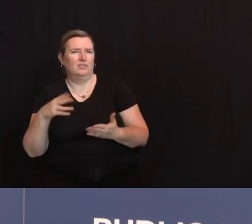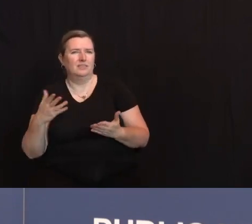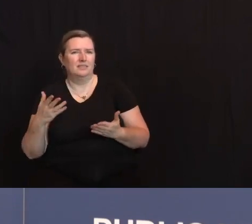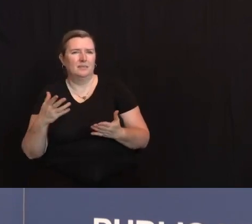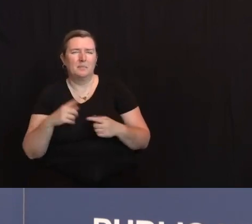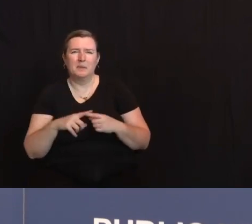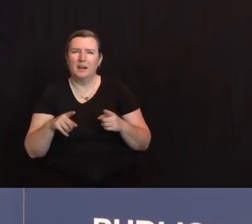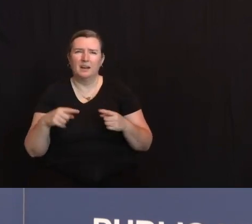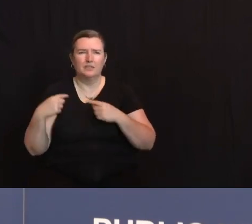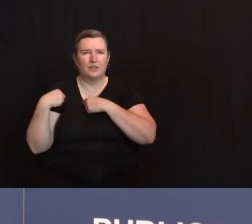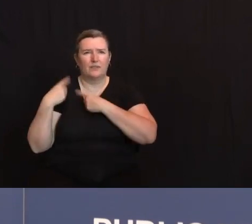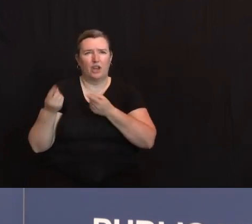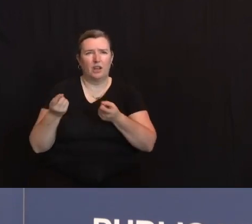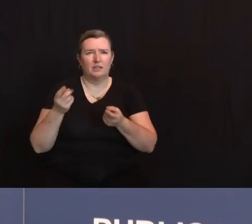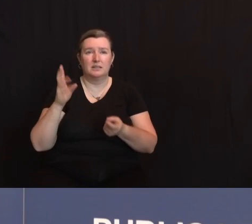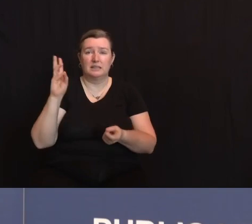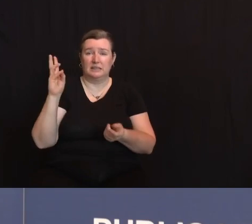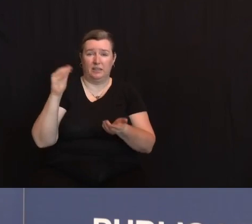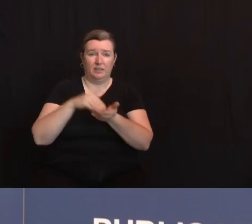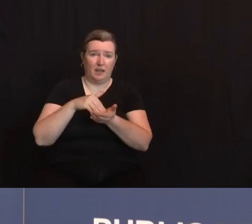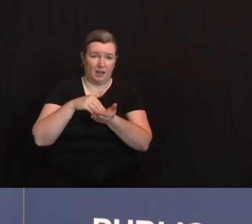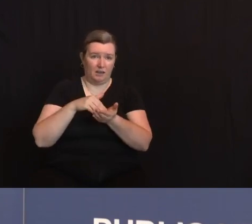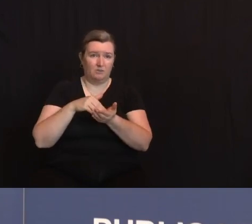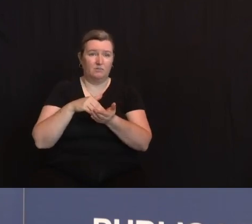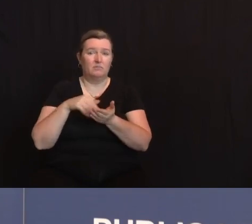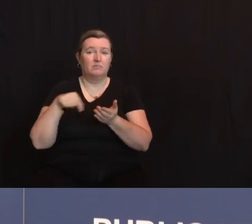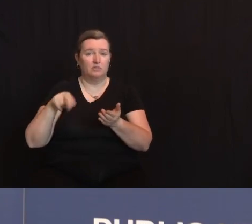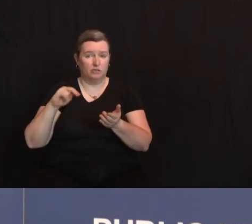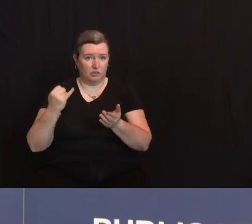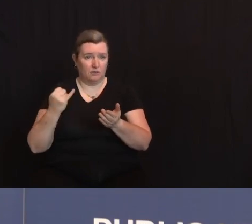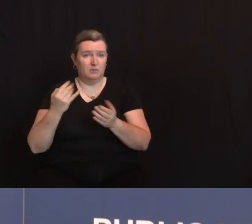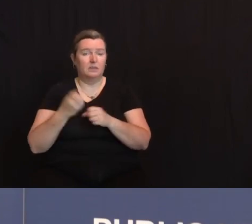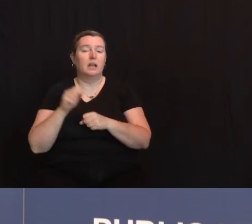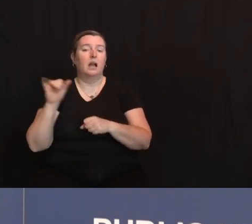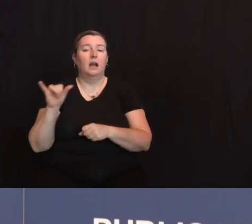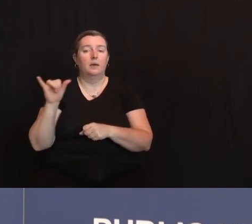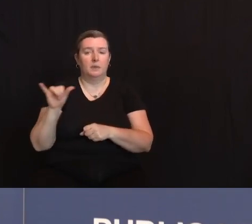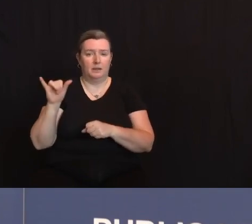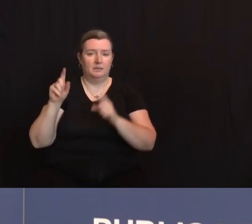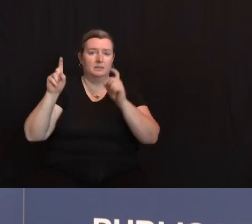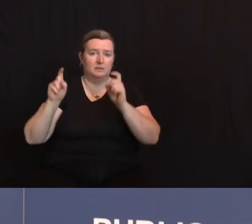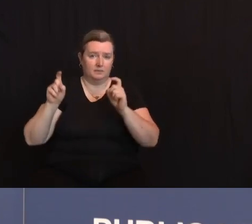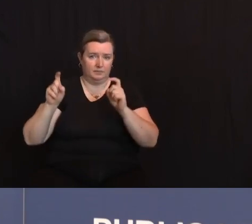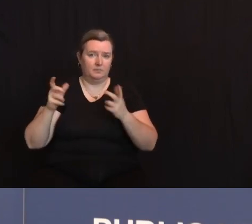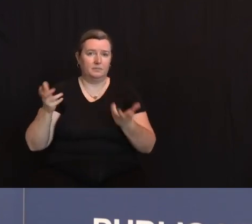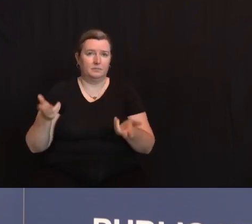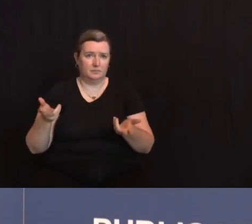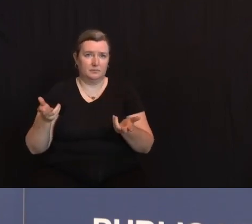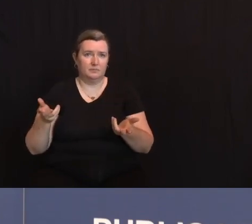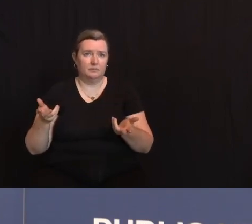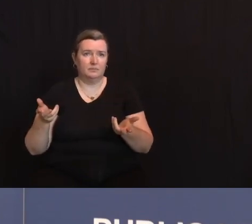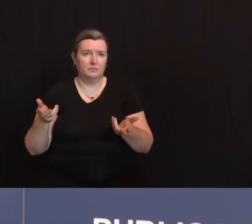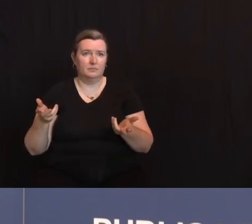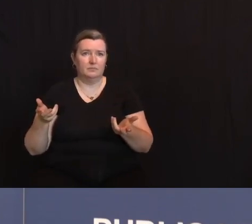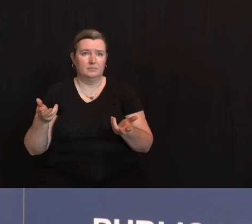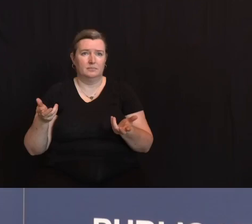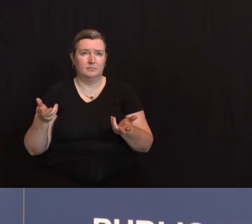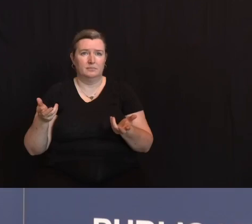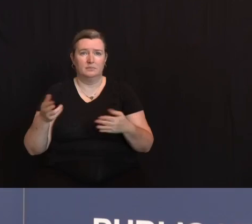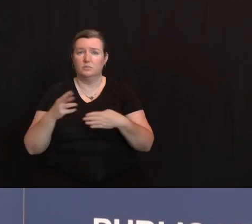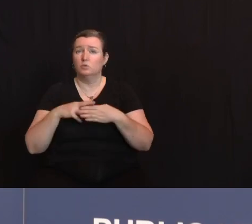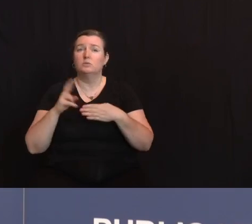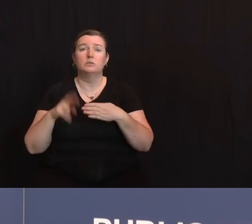who received antibody tests. And I don't have the exact numbers off the top of my head, but what it is showing